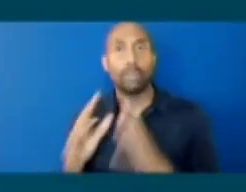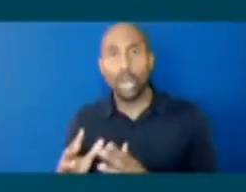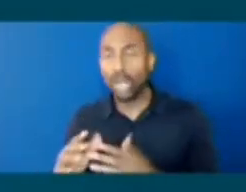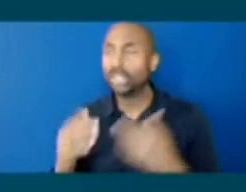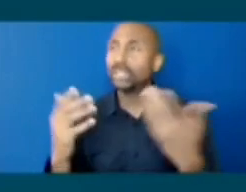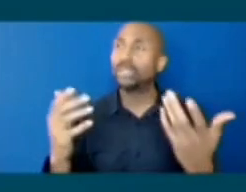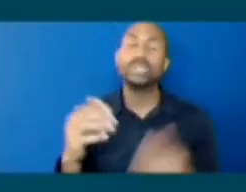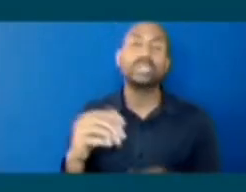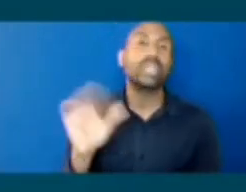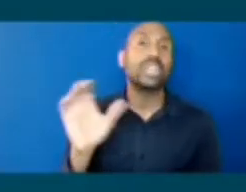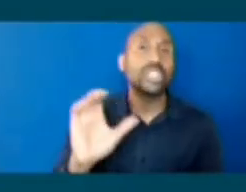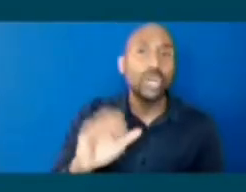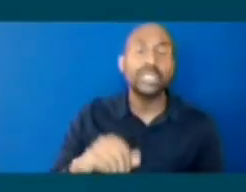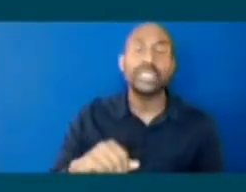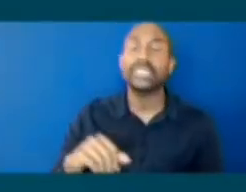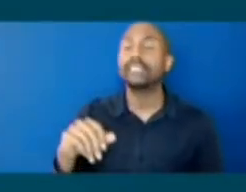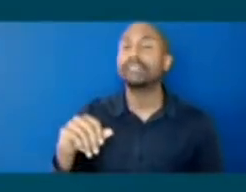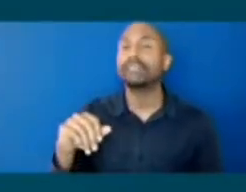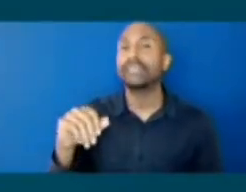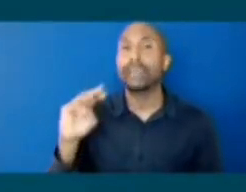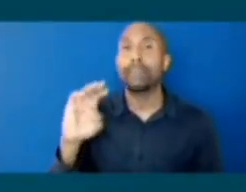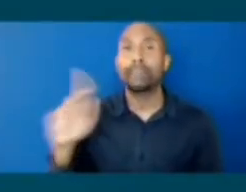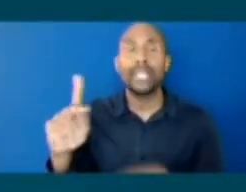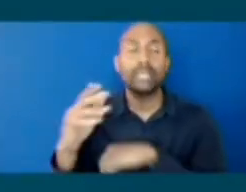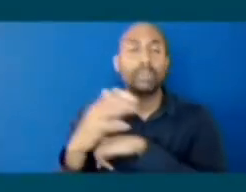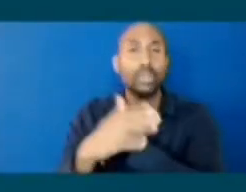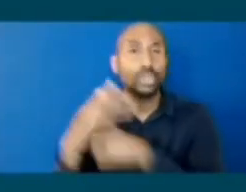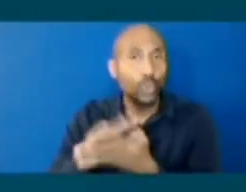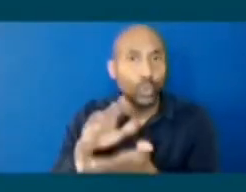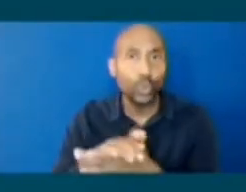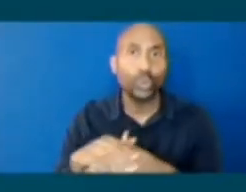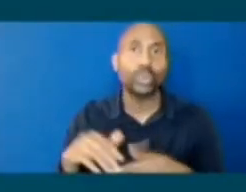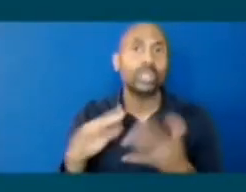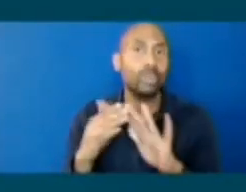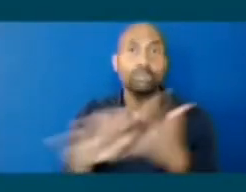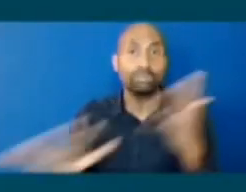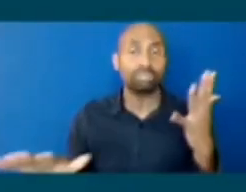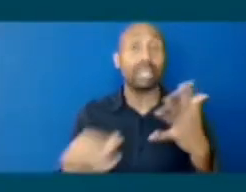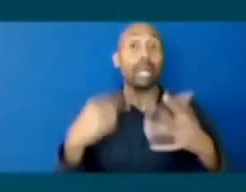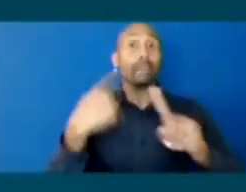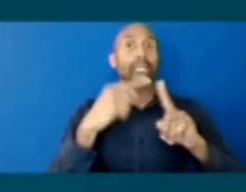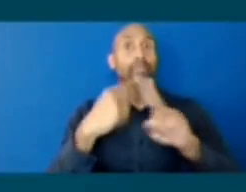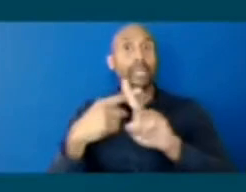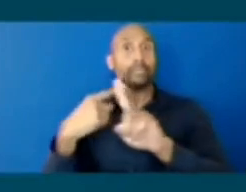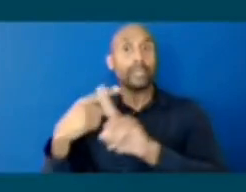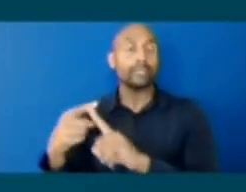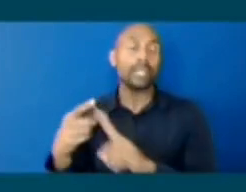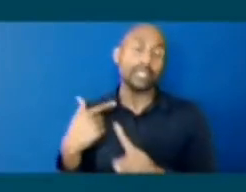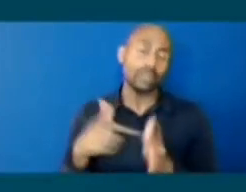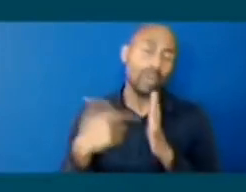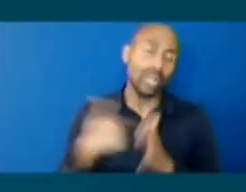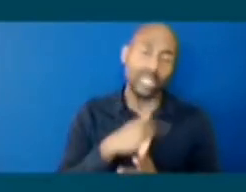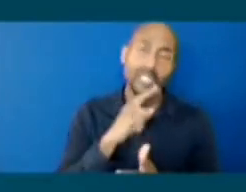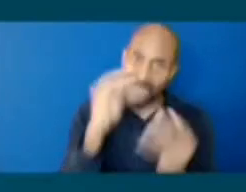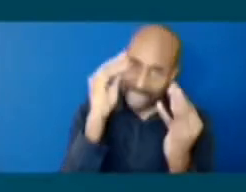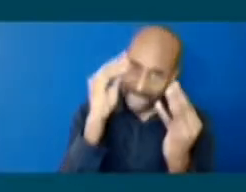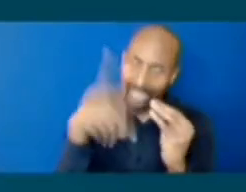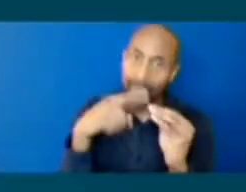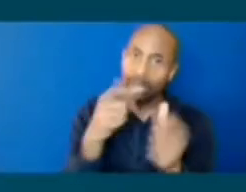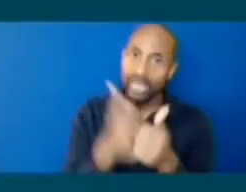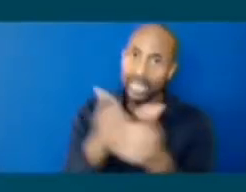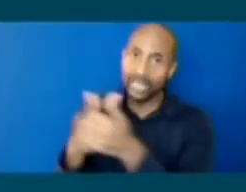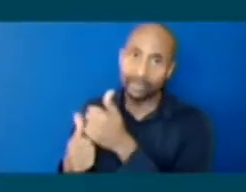and most importantly, our community, takes careful thought and deliberation. There are several considerations that are taken into account when developing a budget the